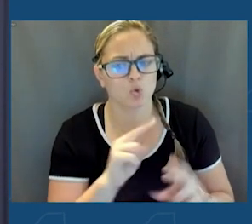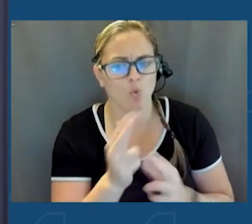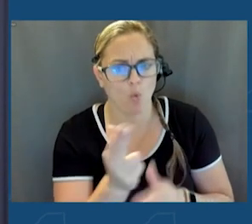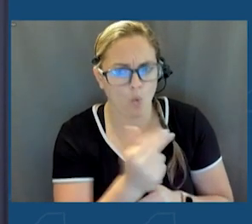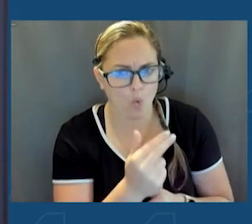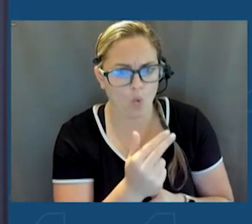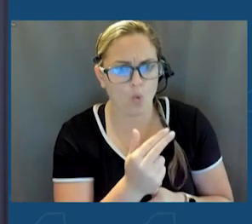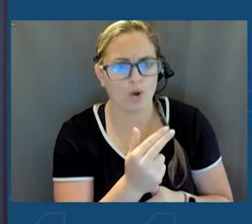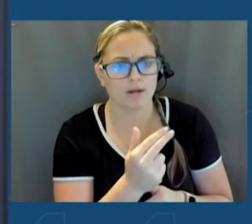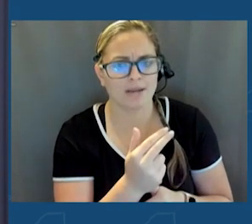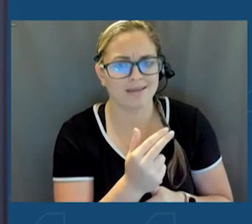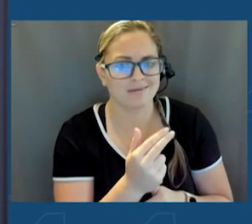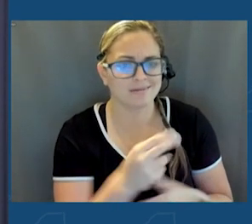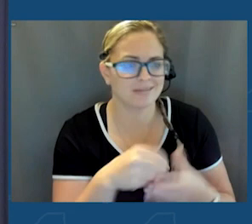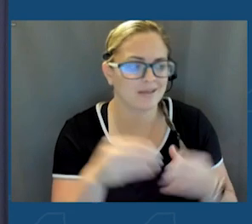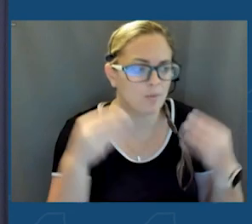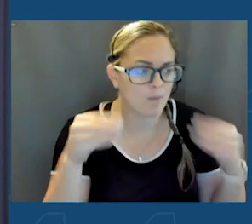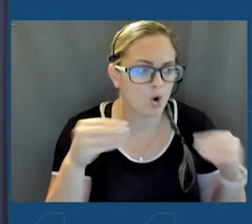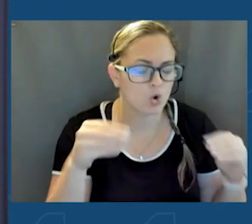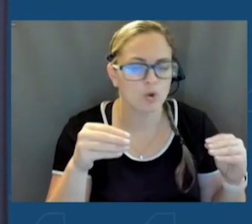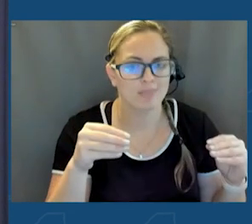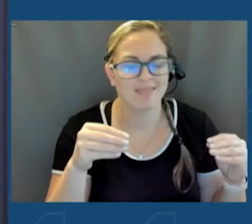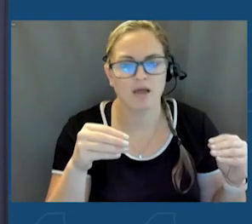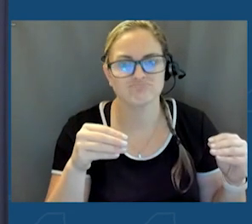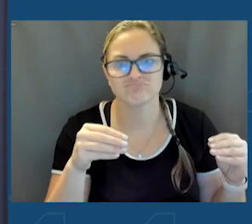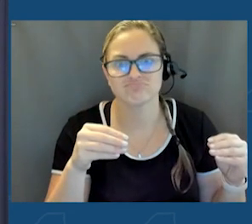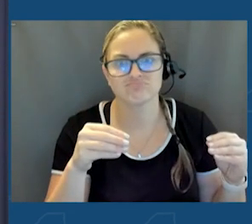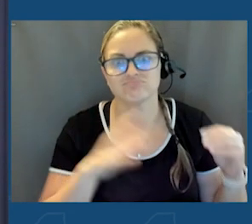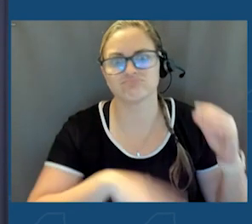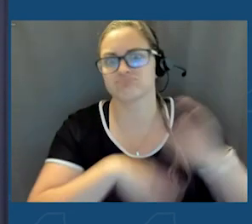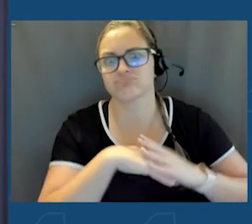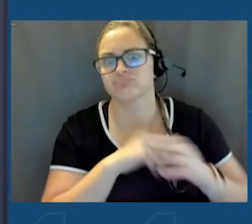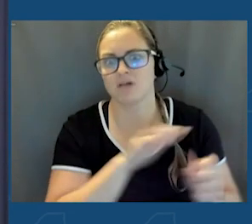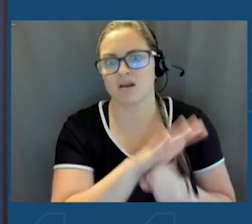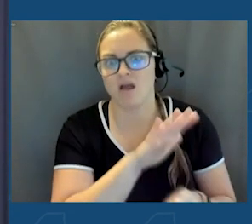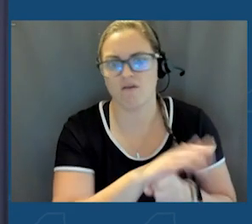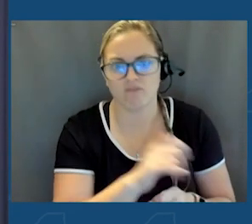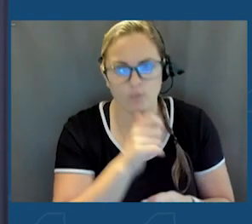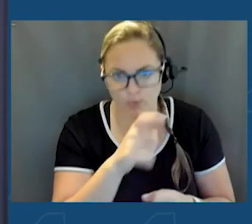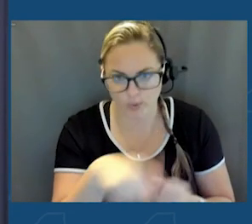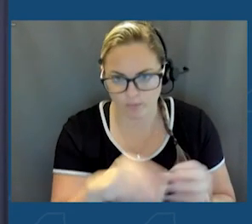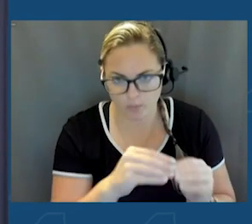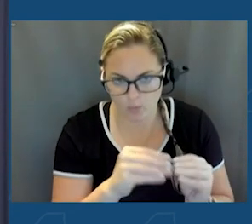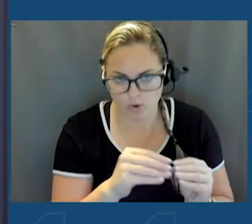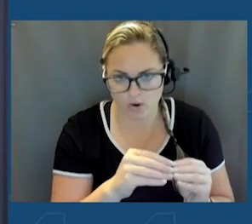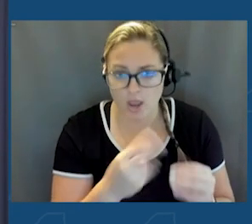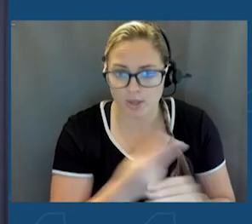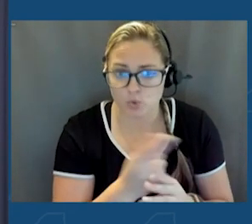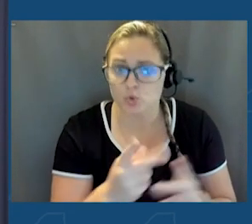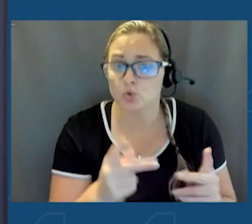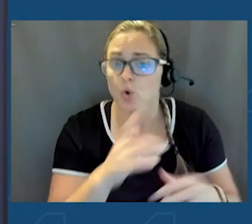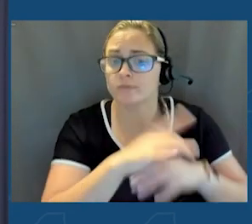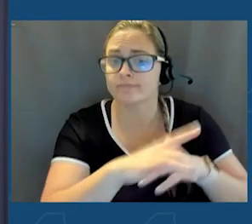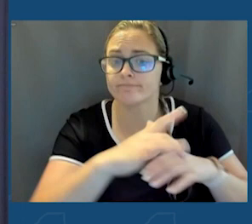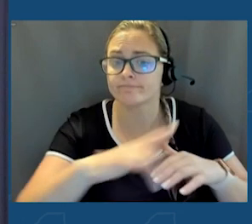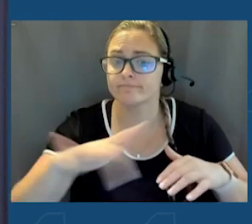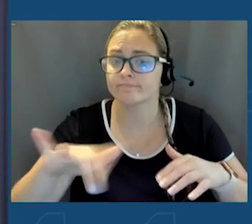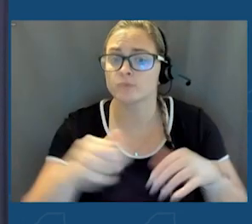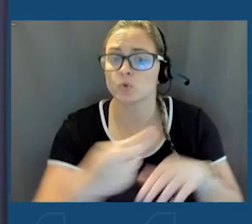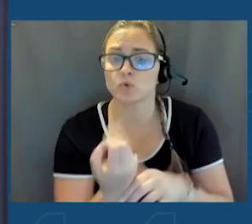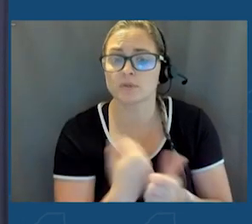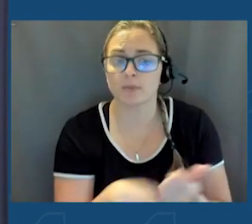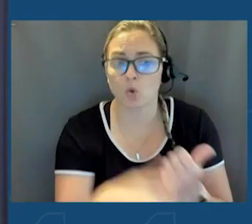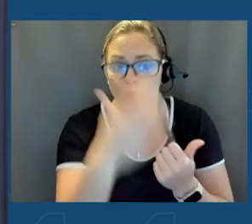a market that was overly saturated, and using those spaces to do something that many of us know